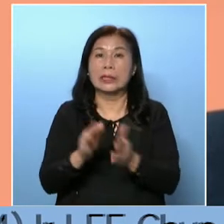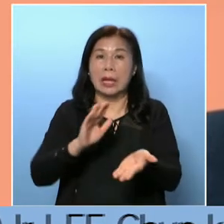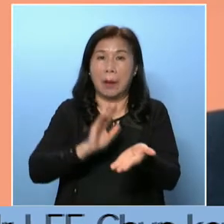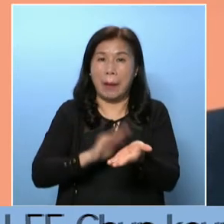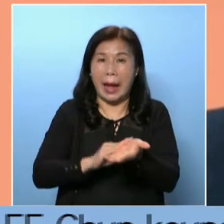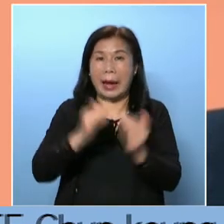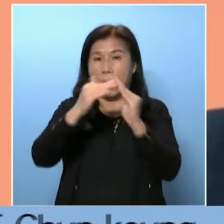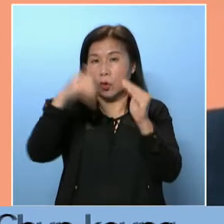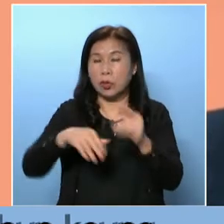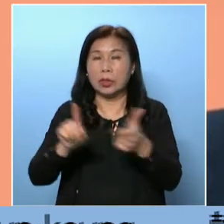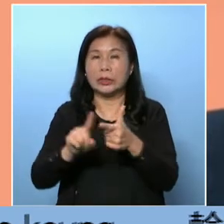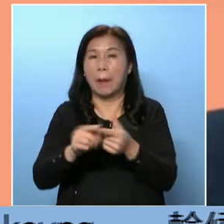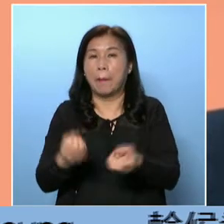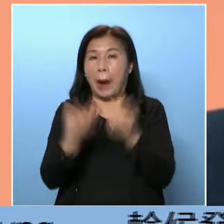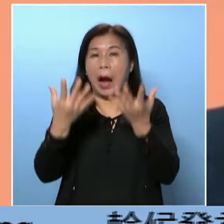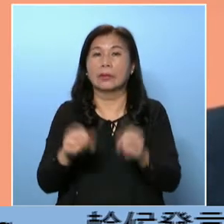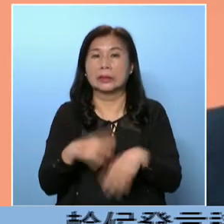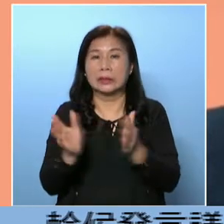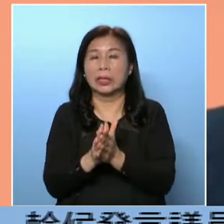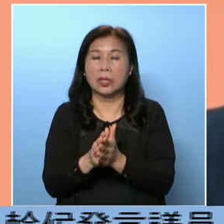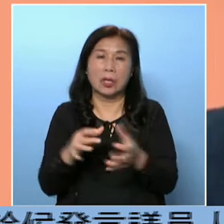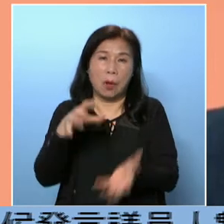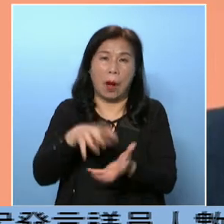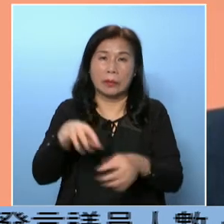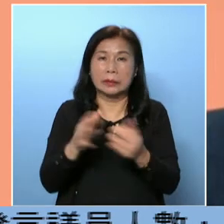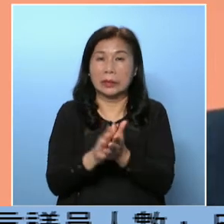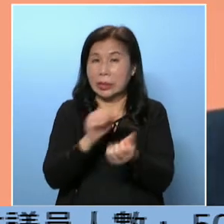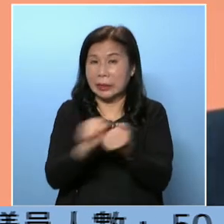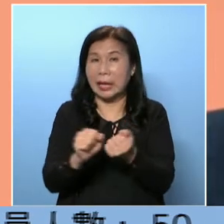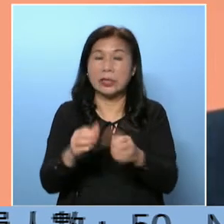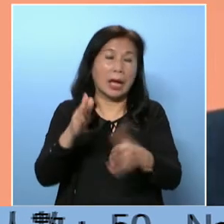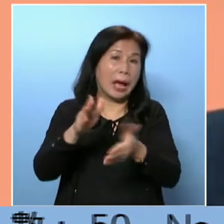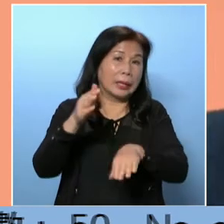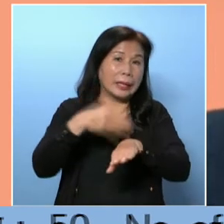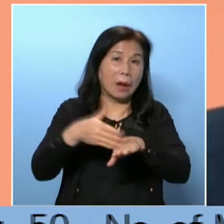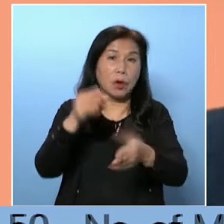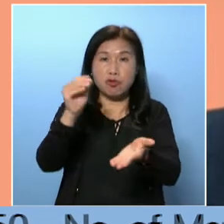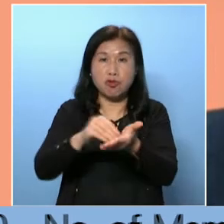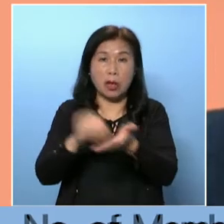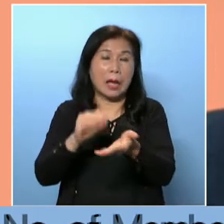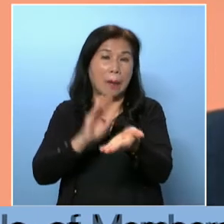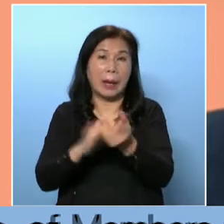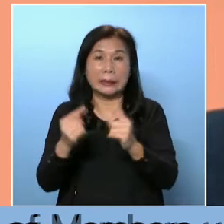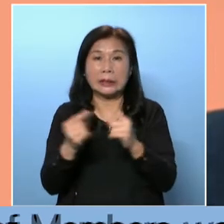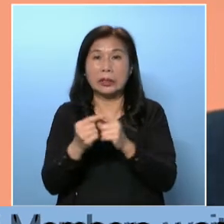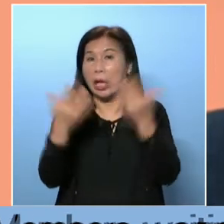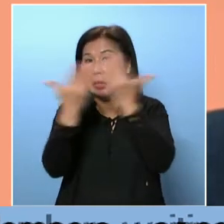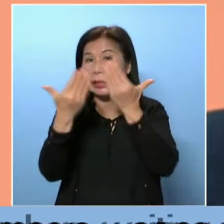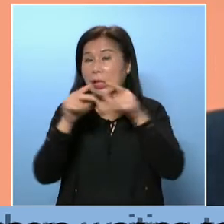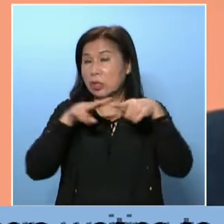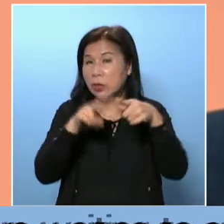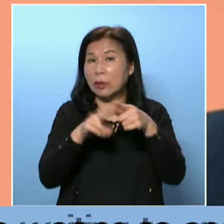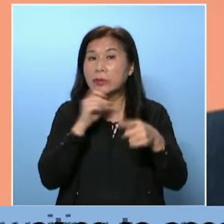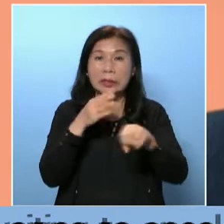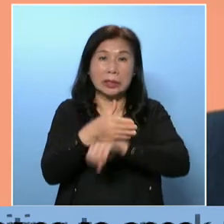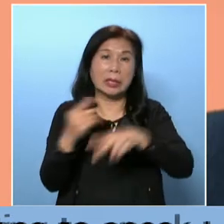We made a lot of suggestions. They are practical. The purpose is to avoid overwhelming our medical system. Now, we have